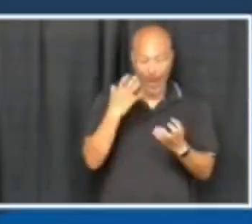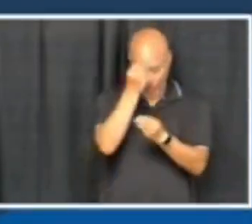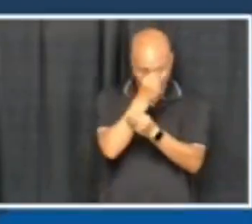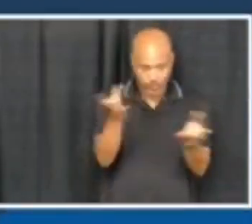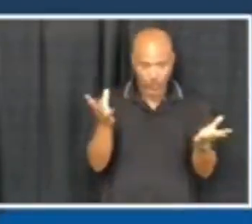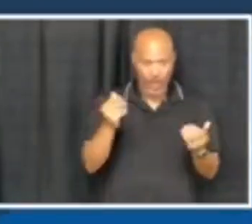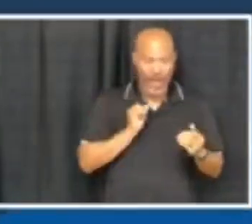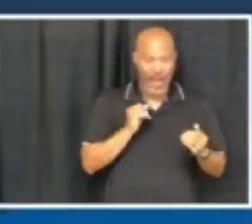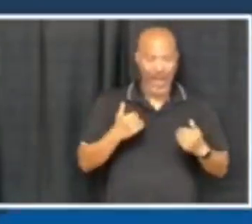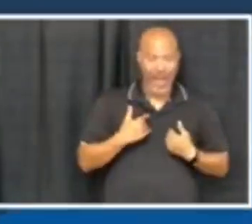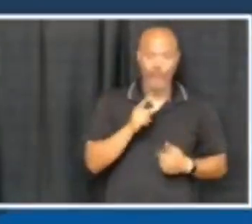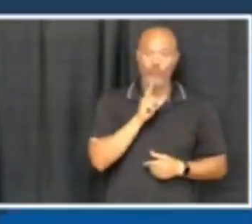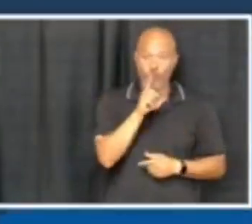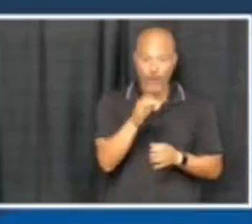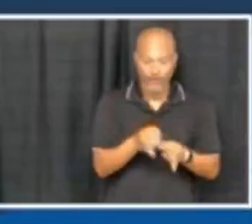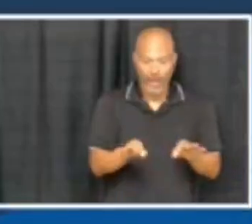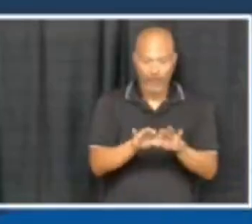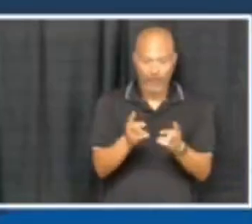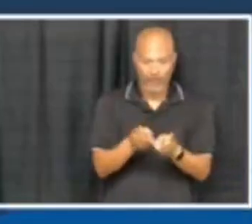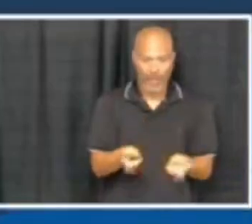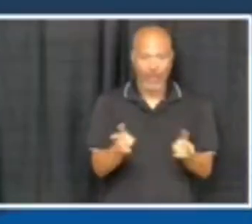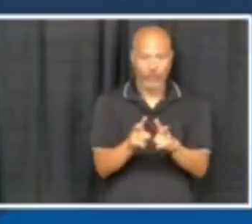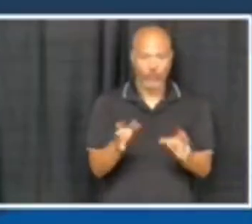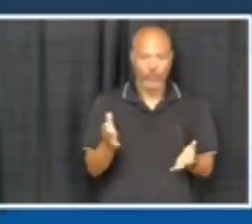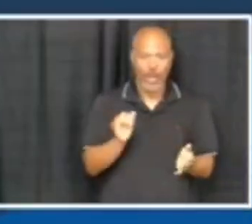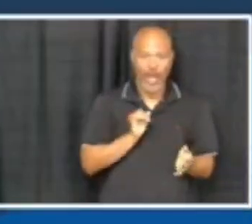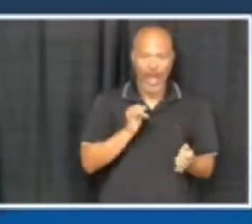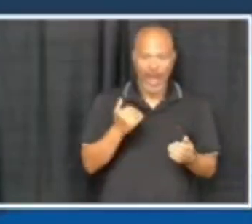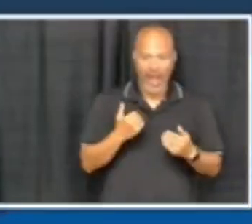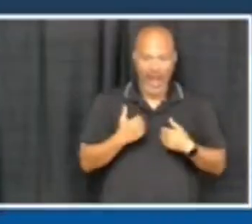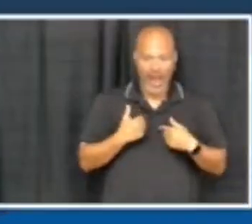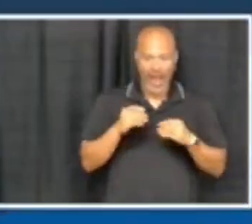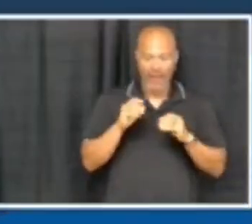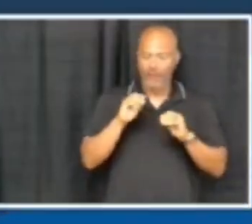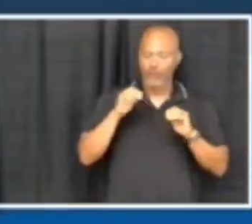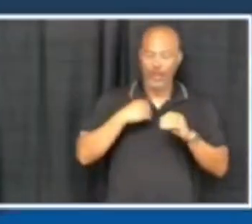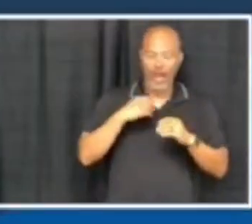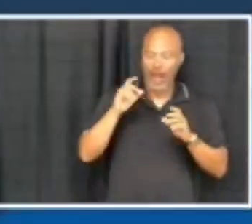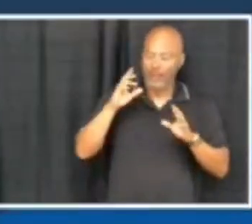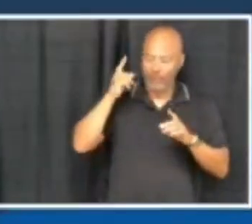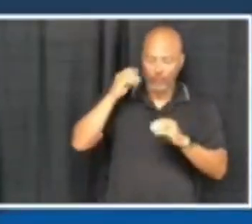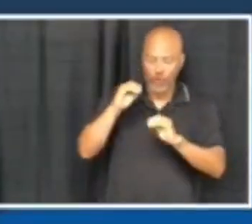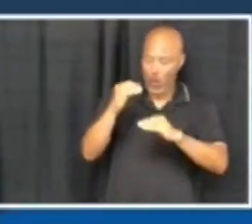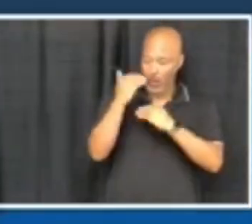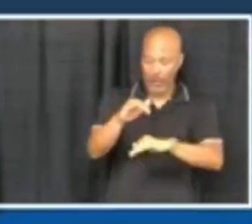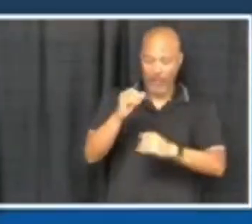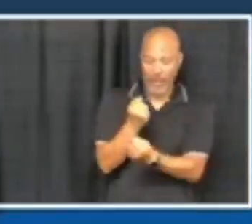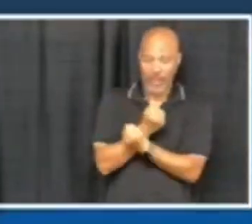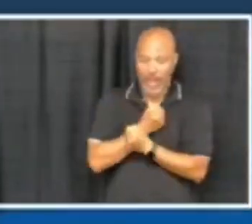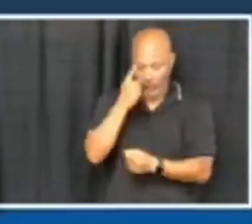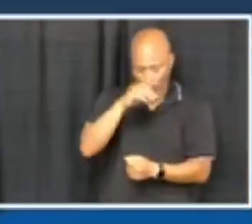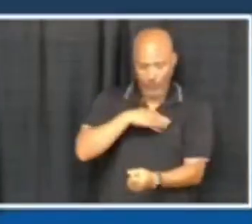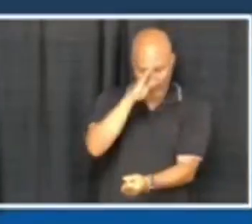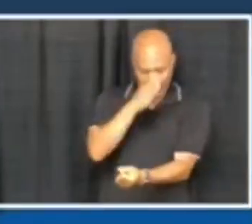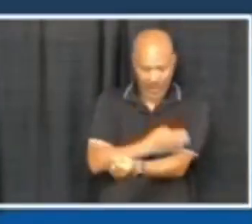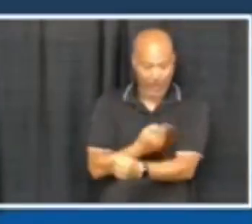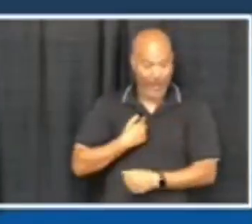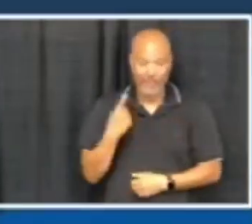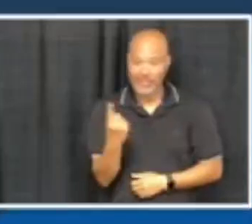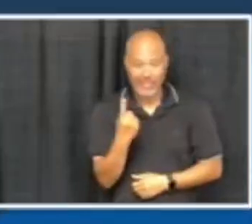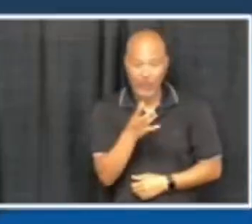know that I have real family values. I have unconditional love for my sons. I was a single